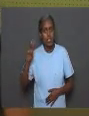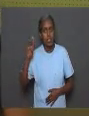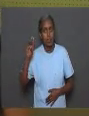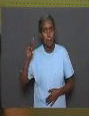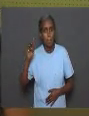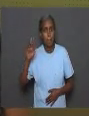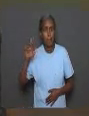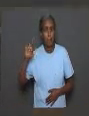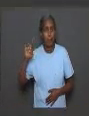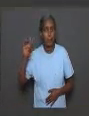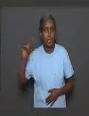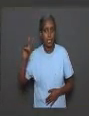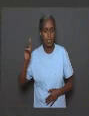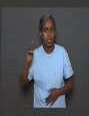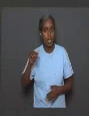theorem.